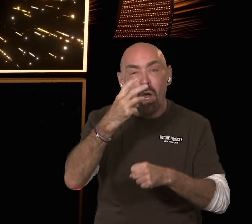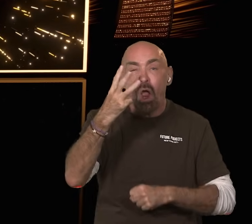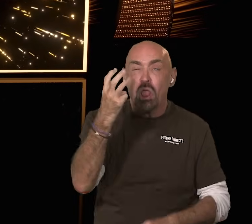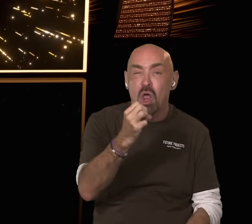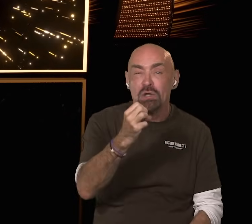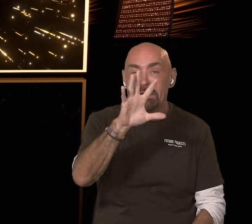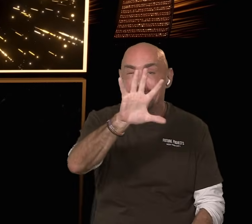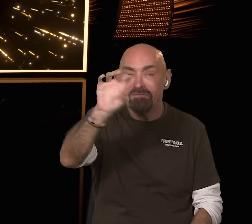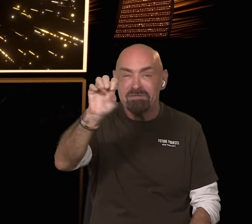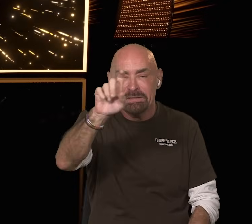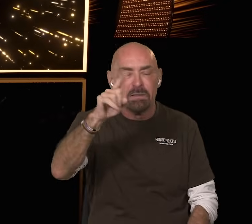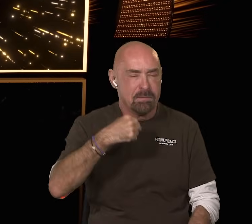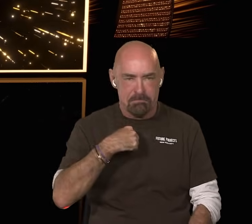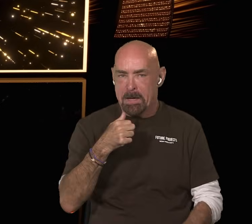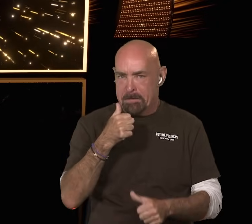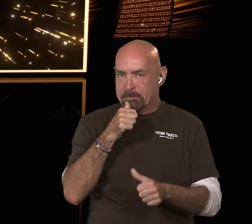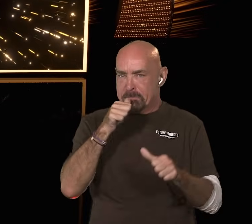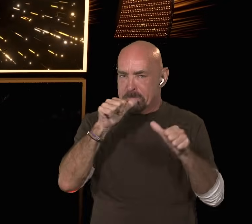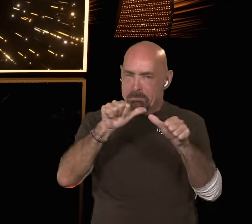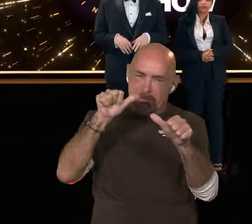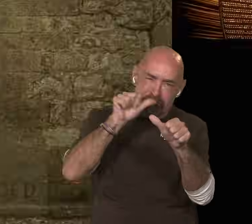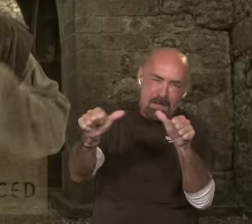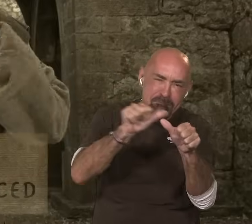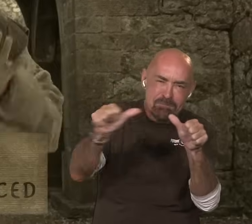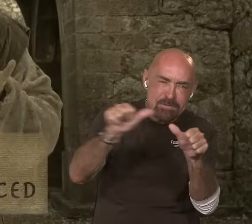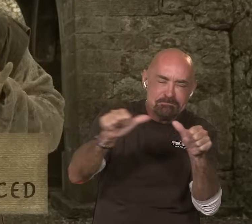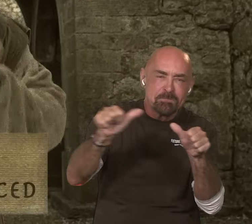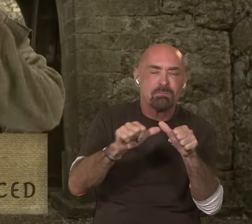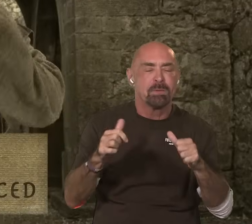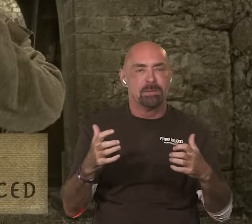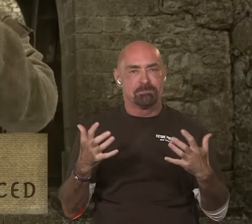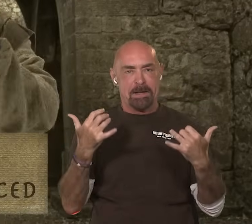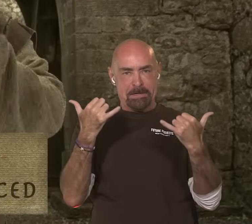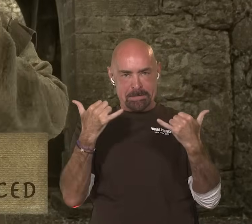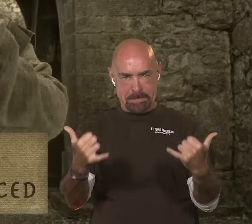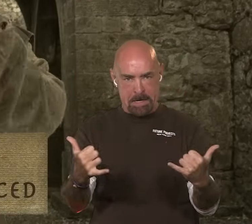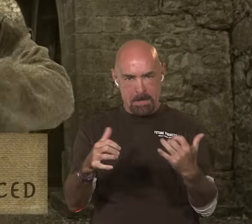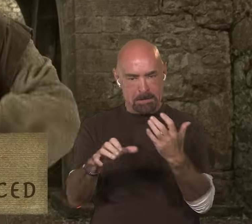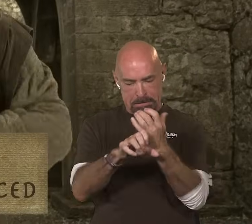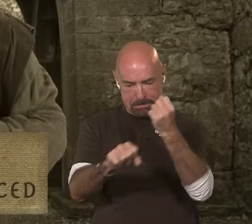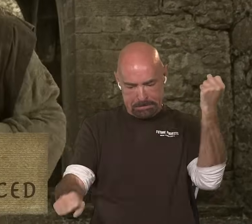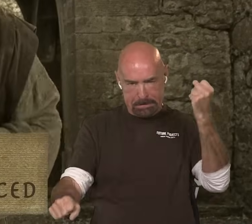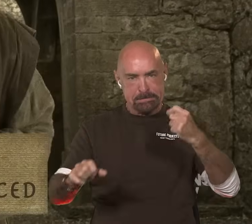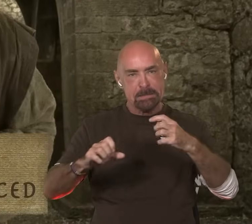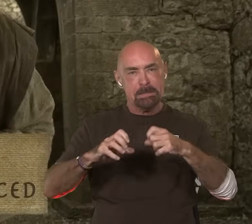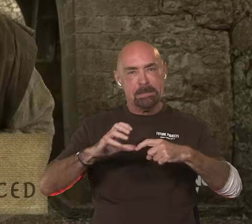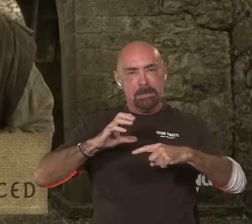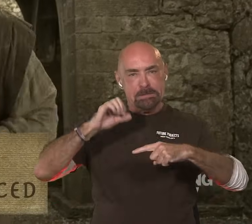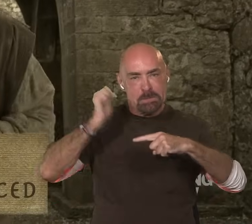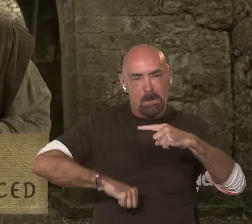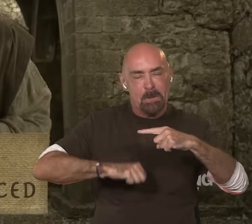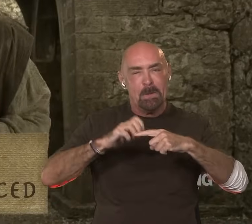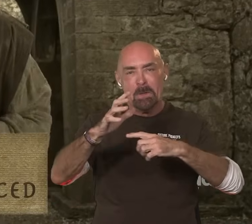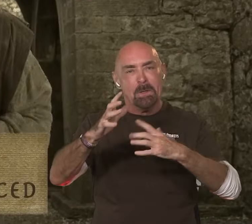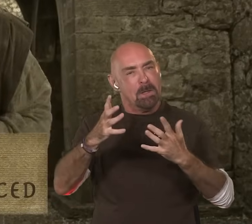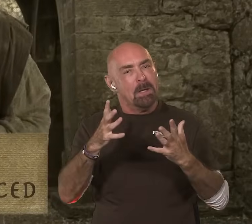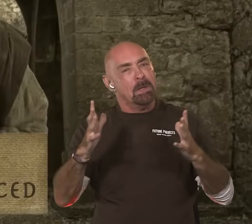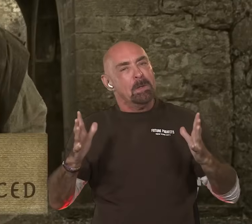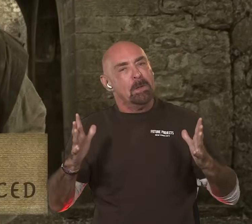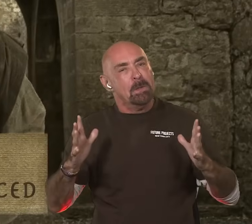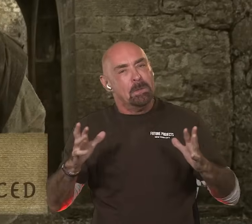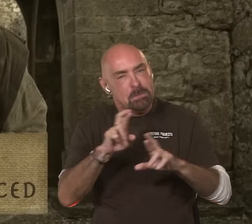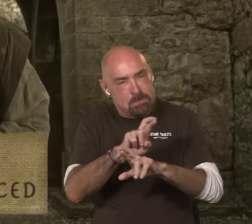Show 1350, a personal favorite of mine? Now, for fans of sticks and pebbles, prepare to lose